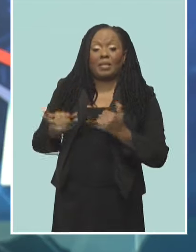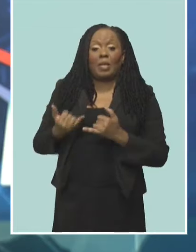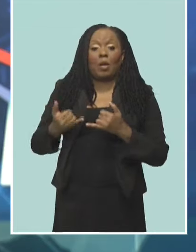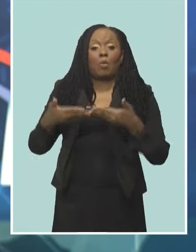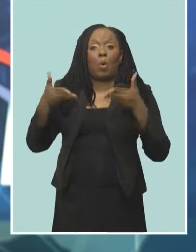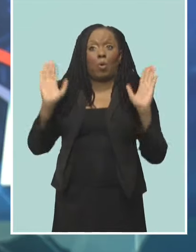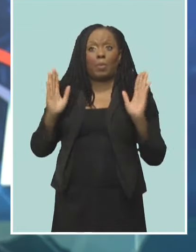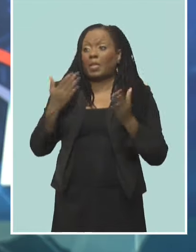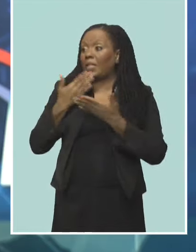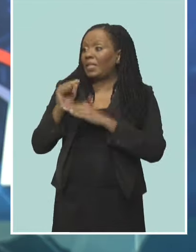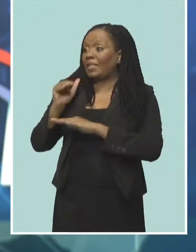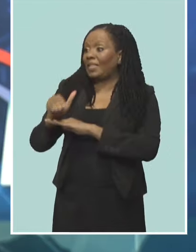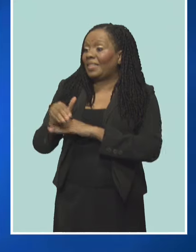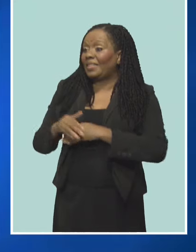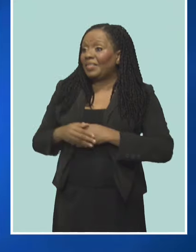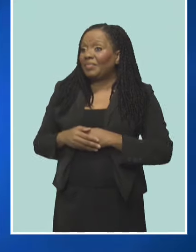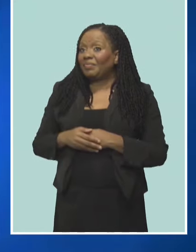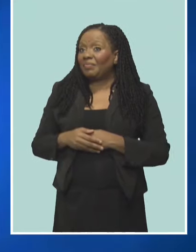Good night, Crystal.